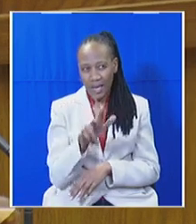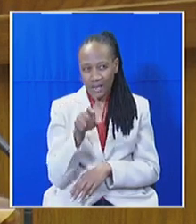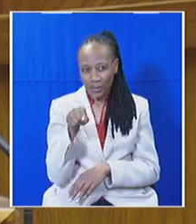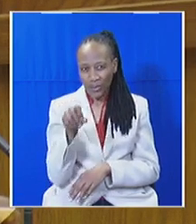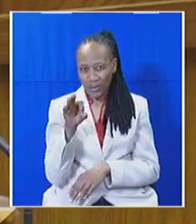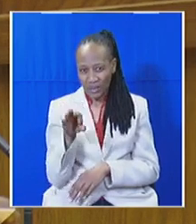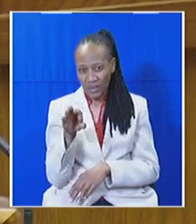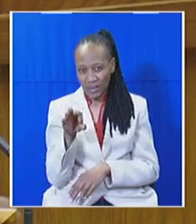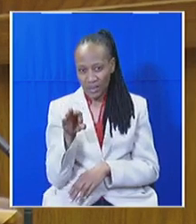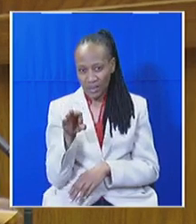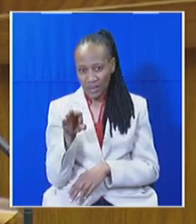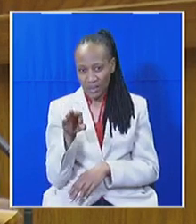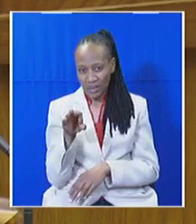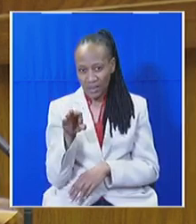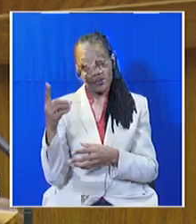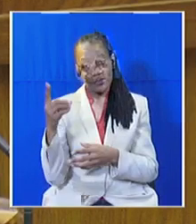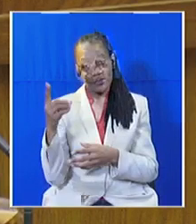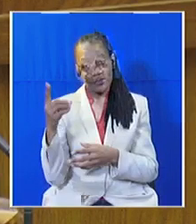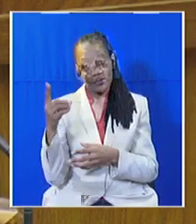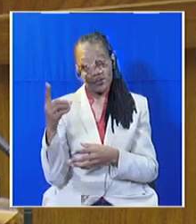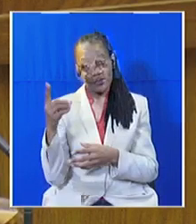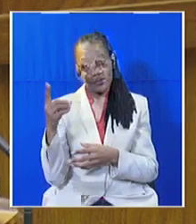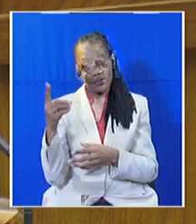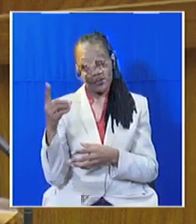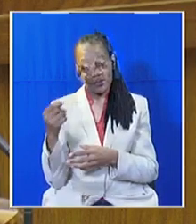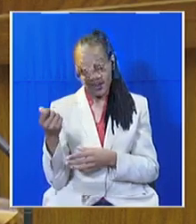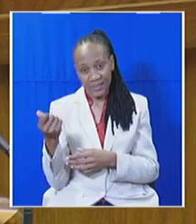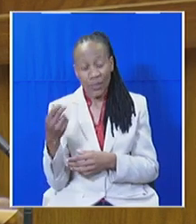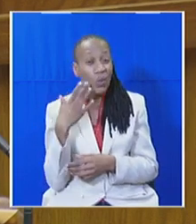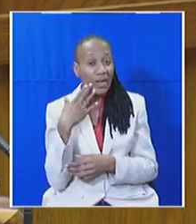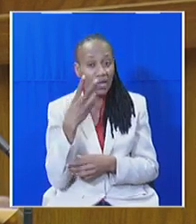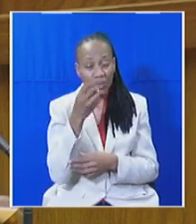8.3 US dollars in 2013.